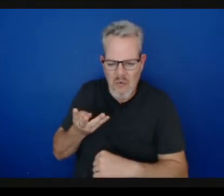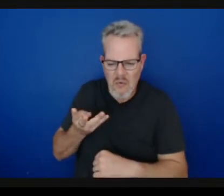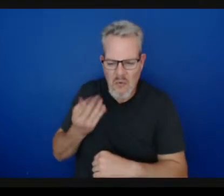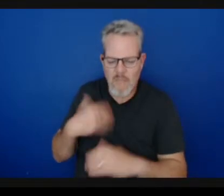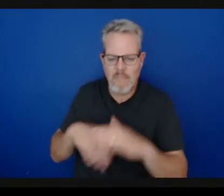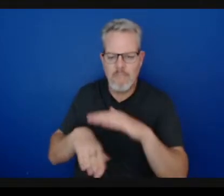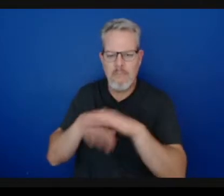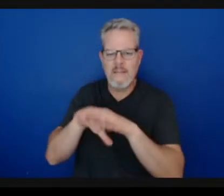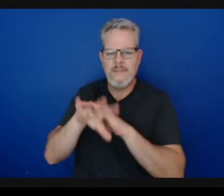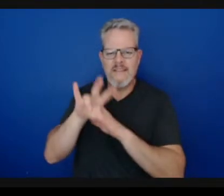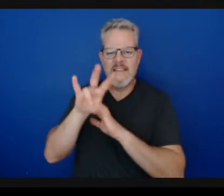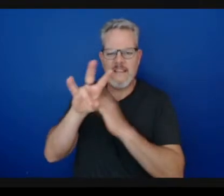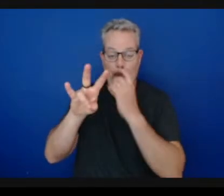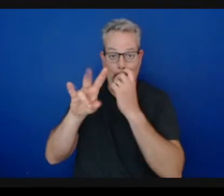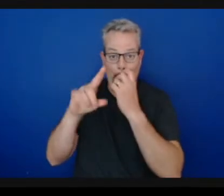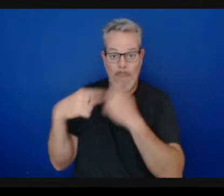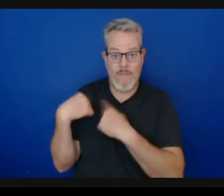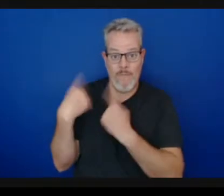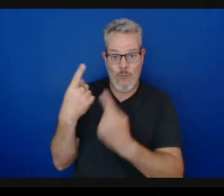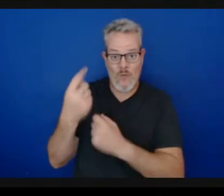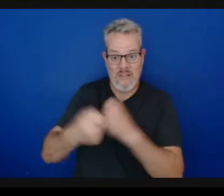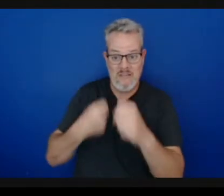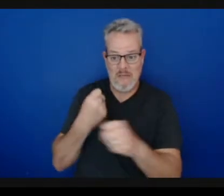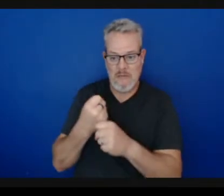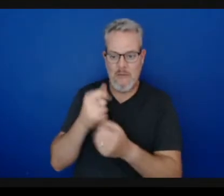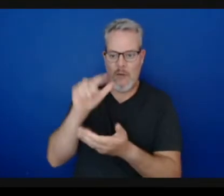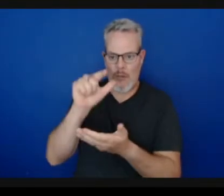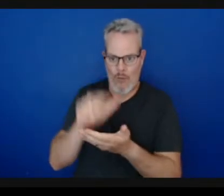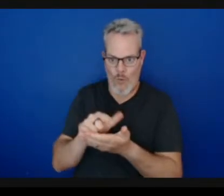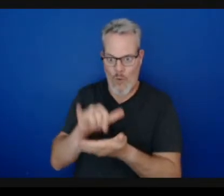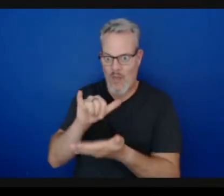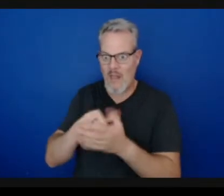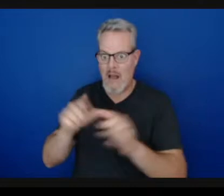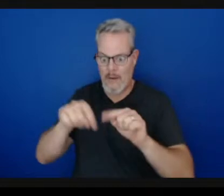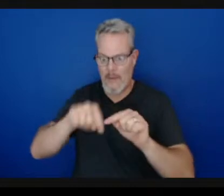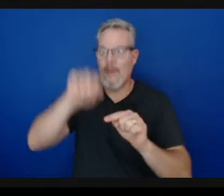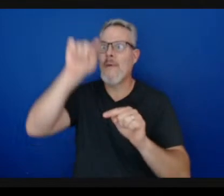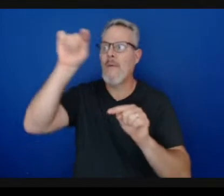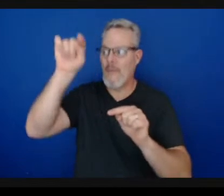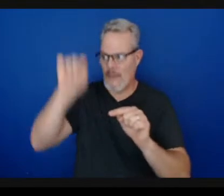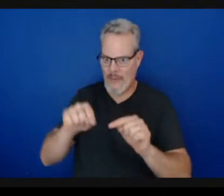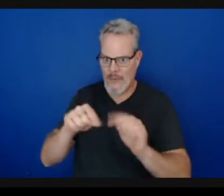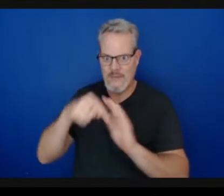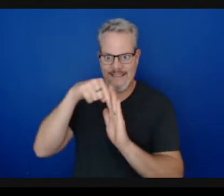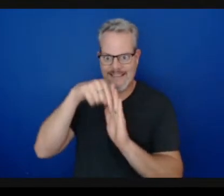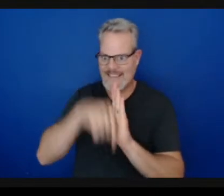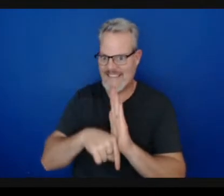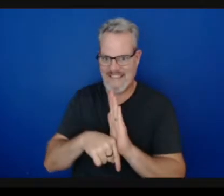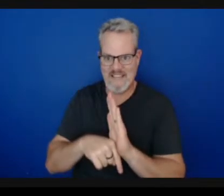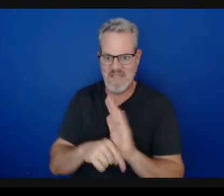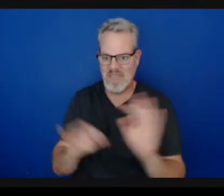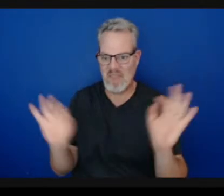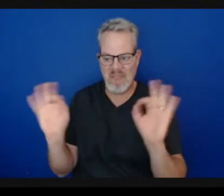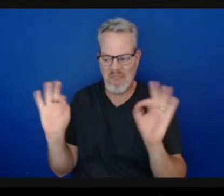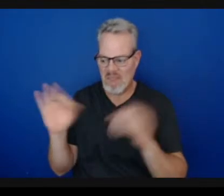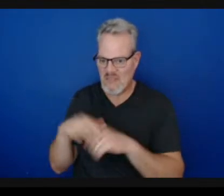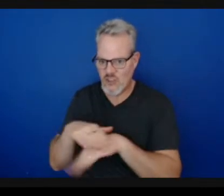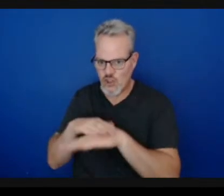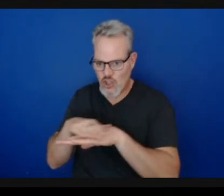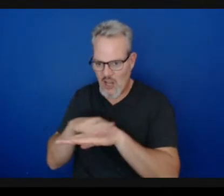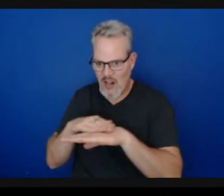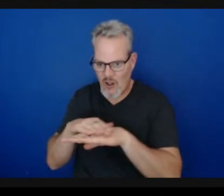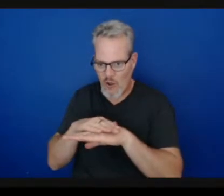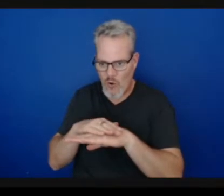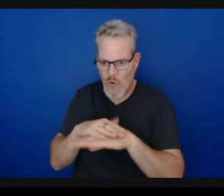year, we're very low still. This was the deep swarm, so not even anything shallow. And as we started off our summary, this is the